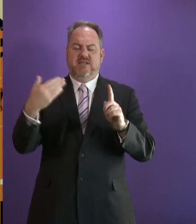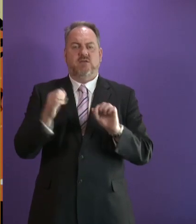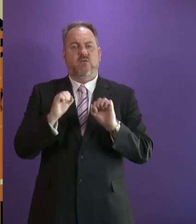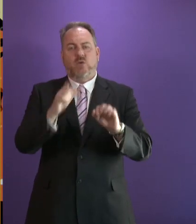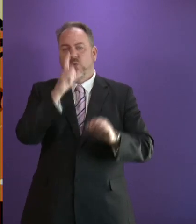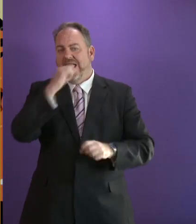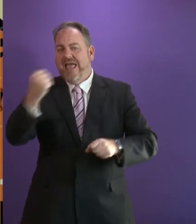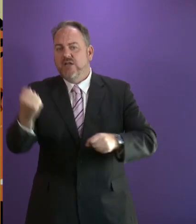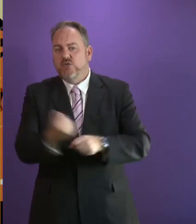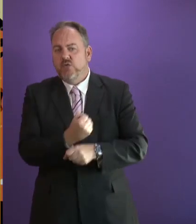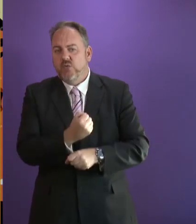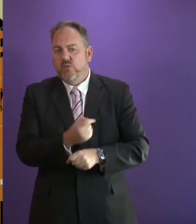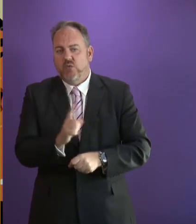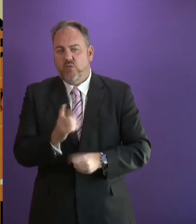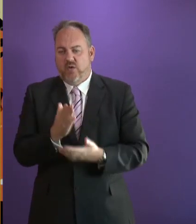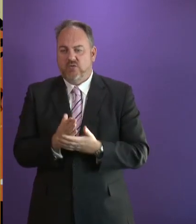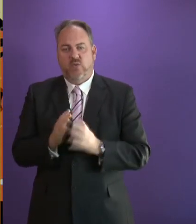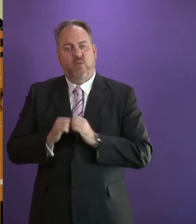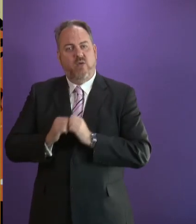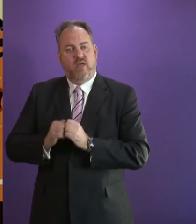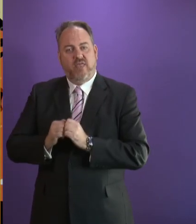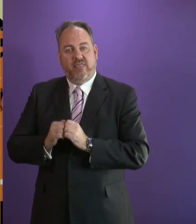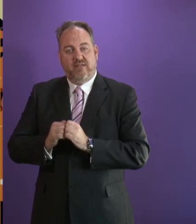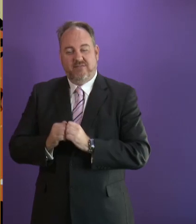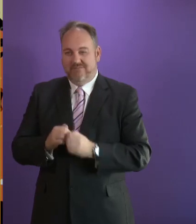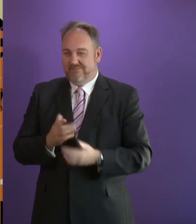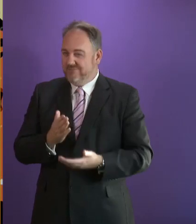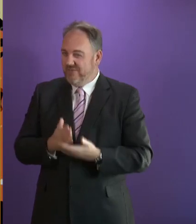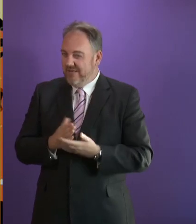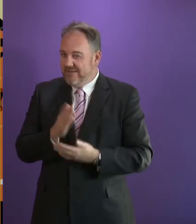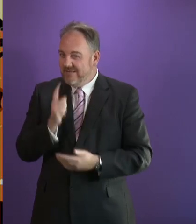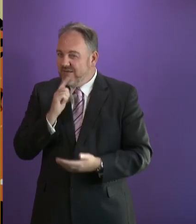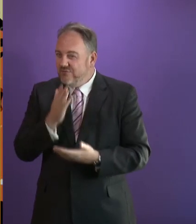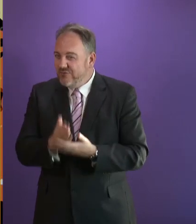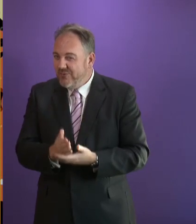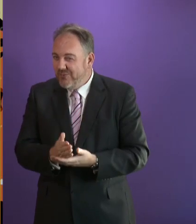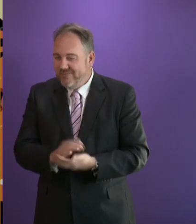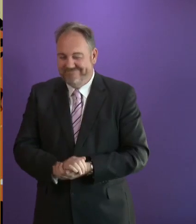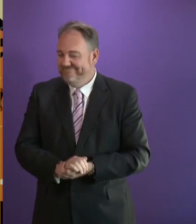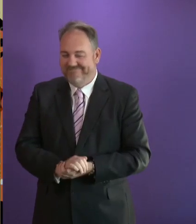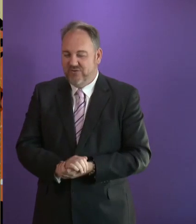Now, I'm not going to give you examples as to why that might not be the case,